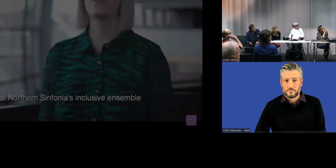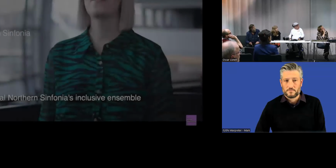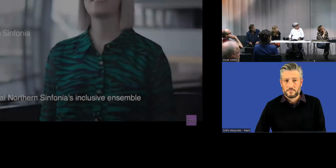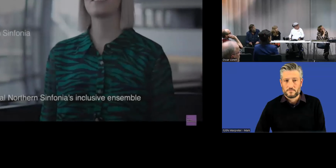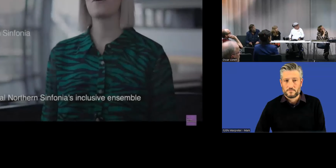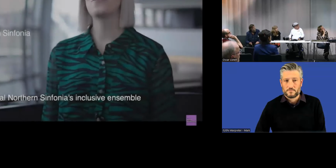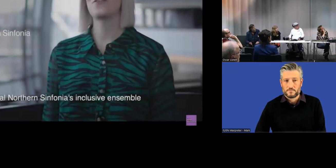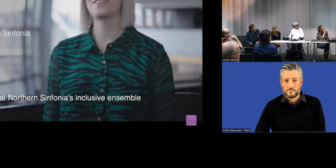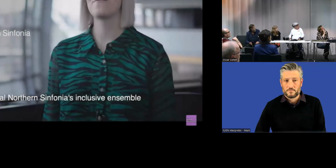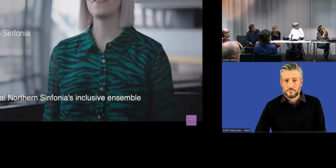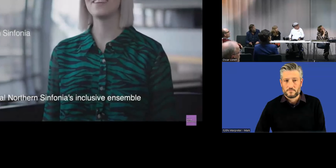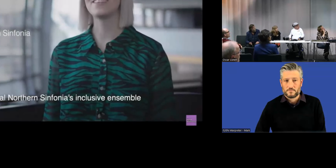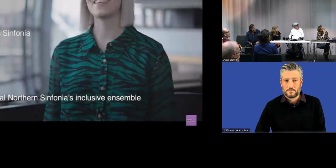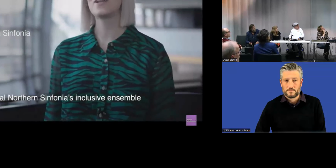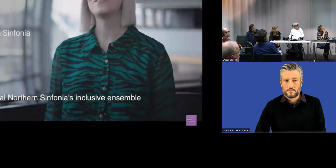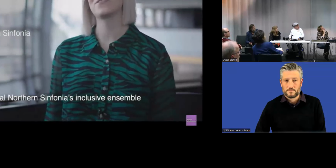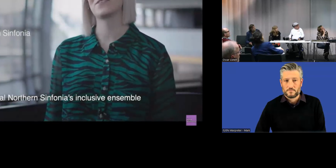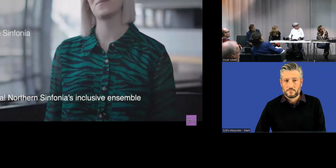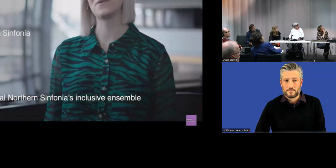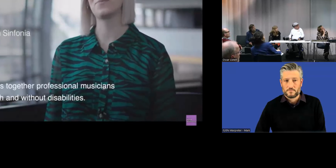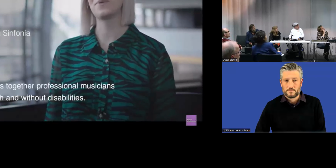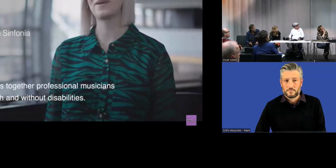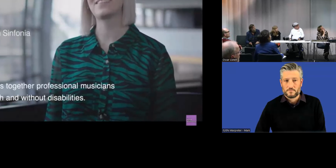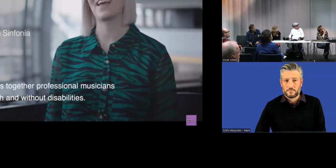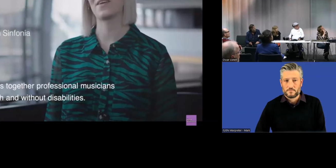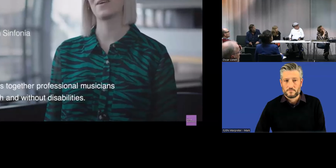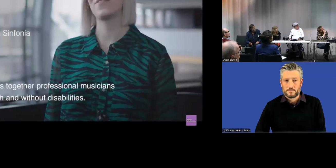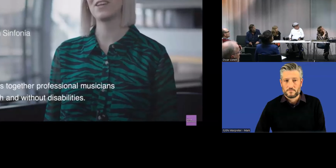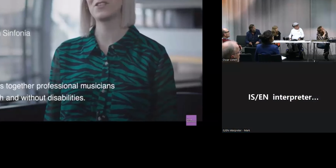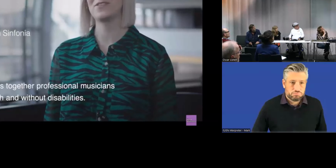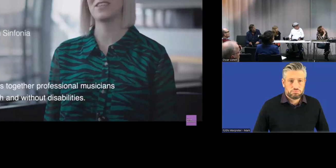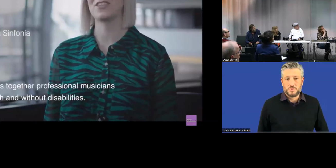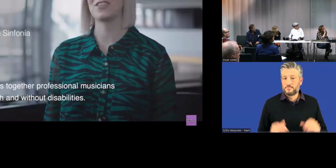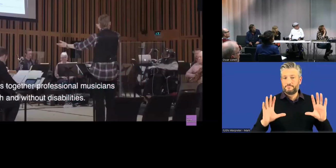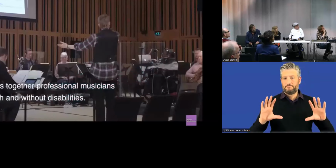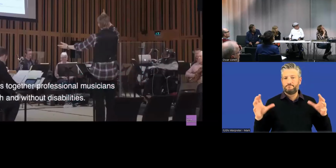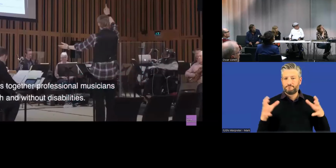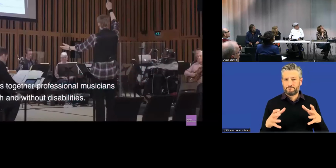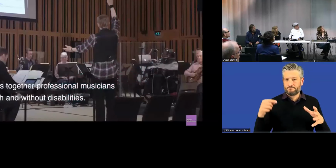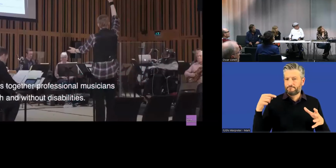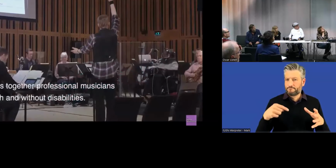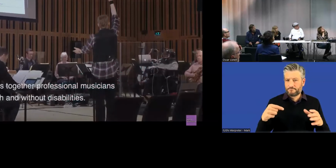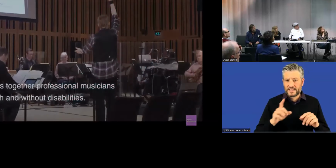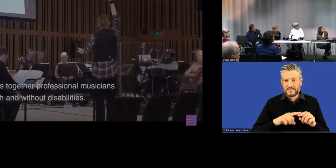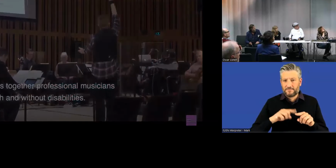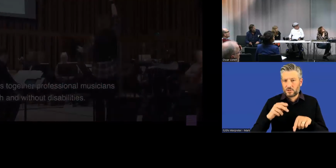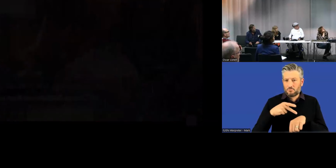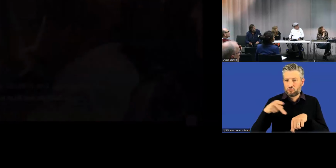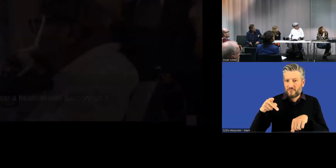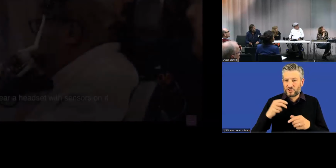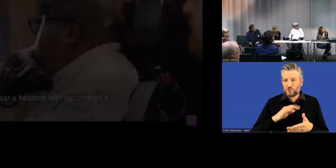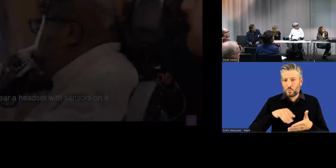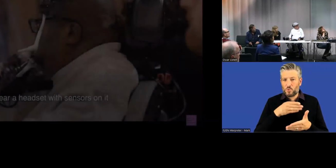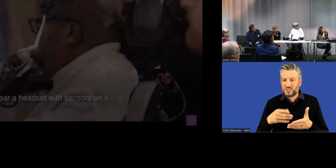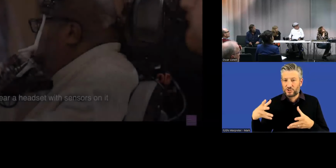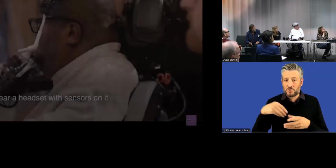RNS Moves is Royal Northern Symphonia's inclusive ensemble, which brings together professional musicians with and without